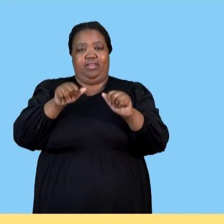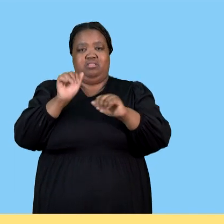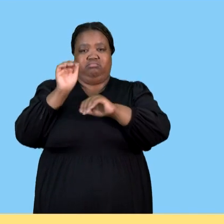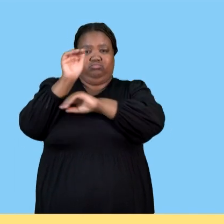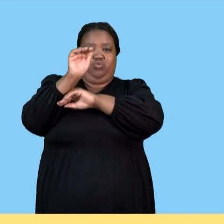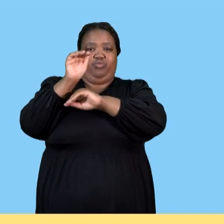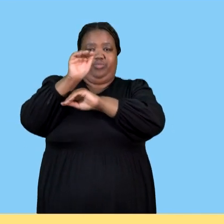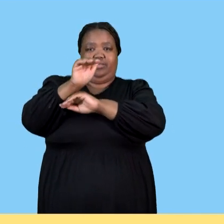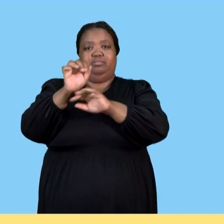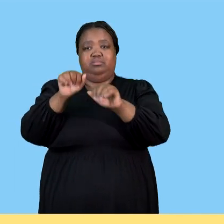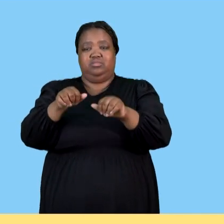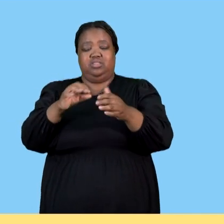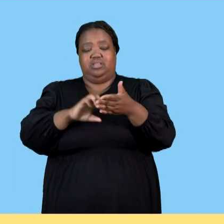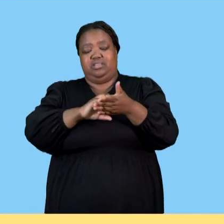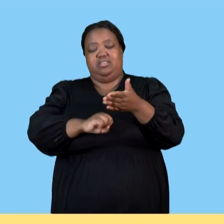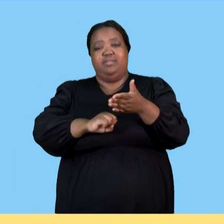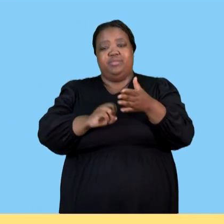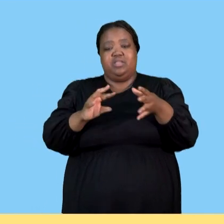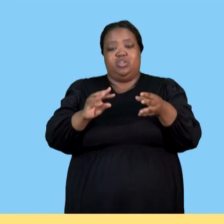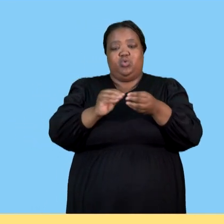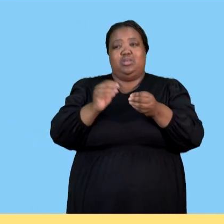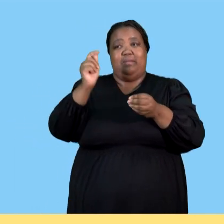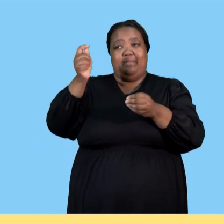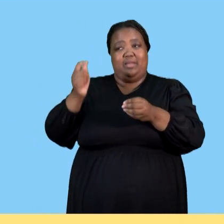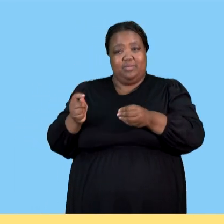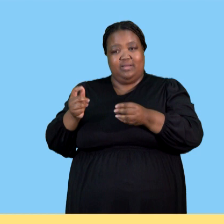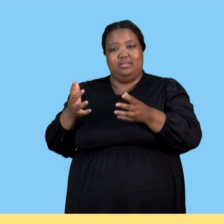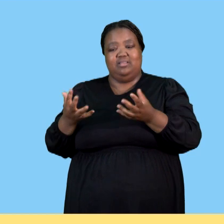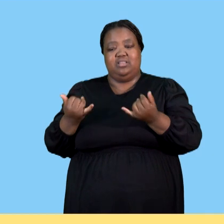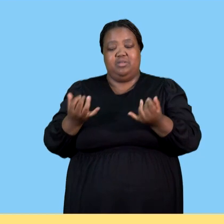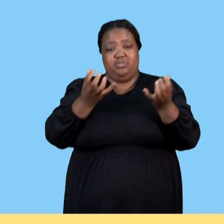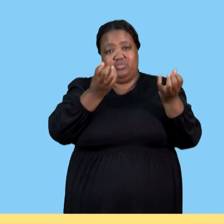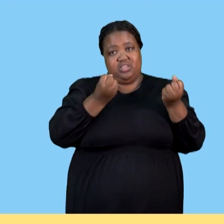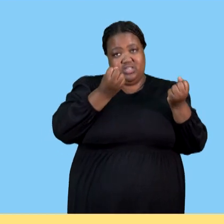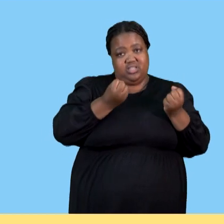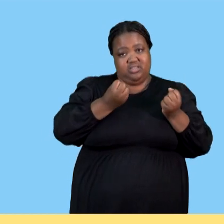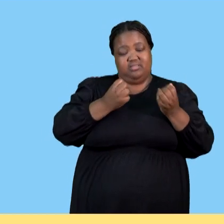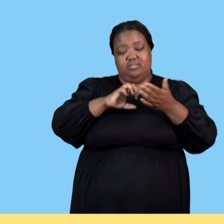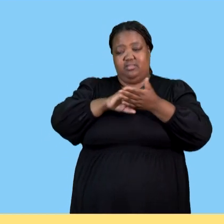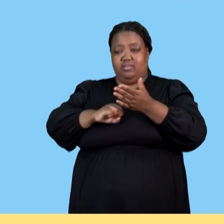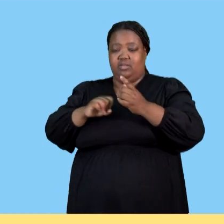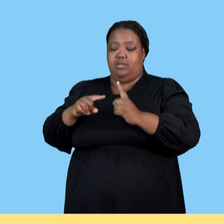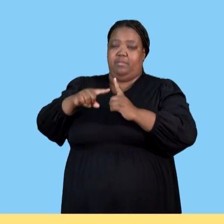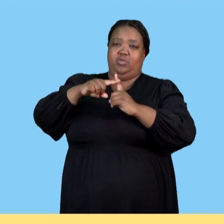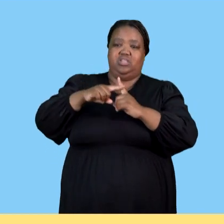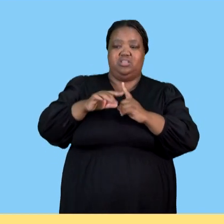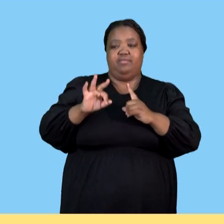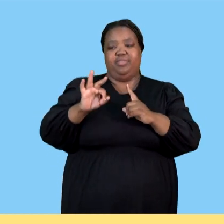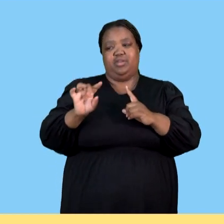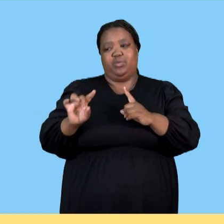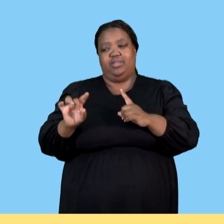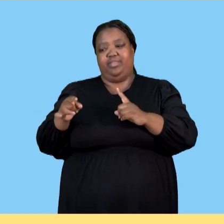is positive. When I subtract my total payments from my receipts, I remain with a positive